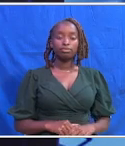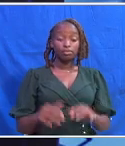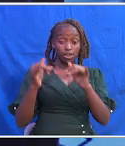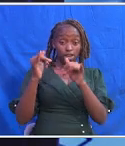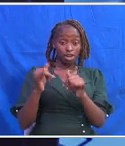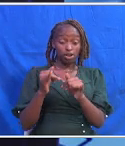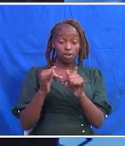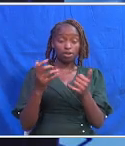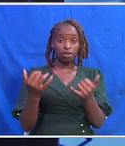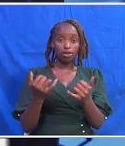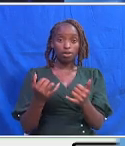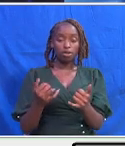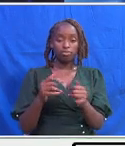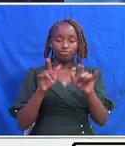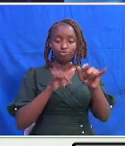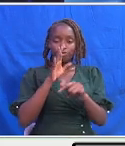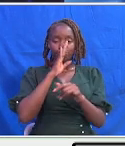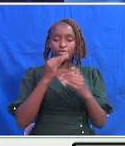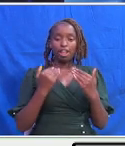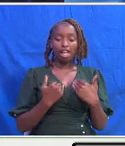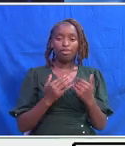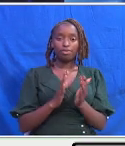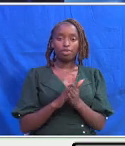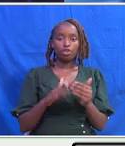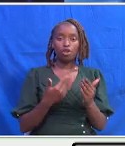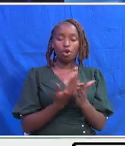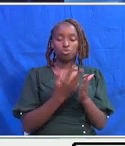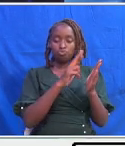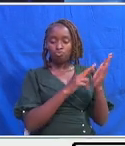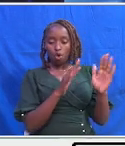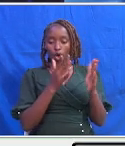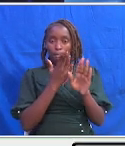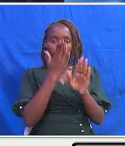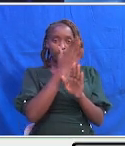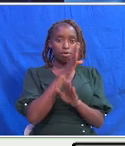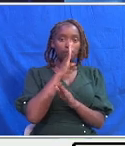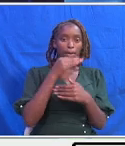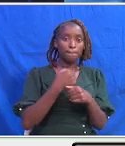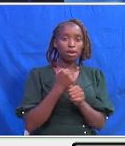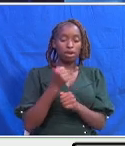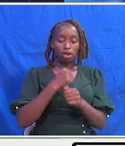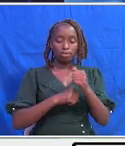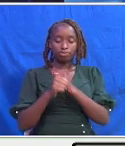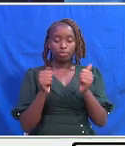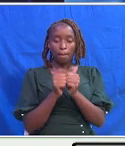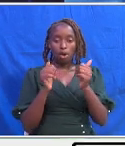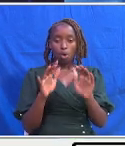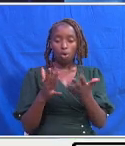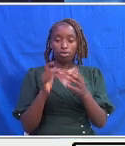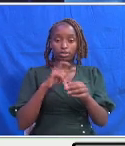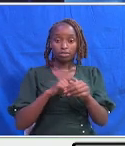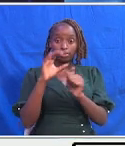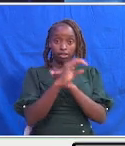foreign policies will be subjected to consistency guidelines before being actualized as the country moves in